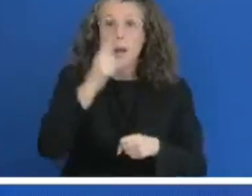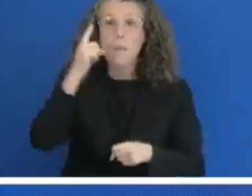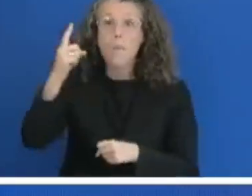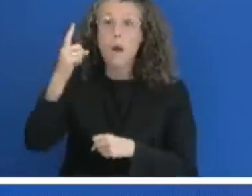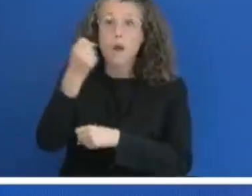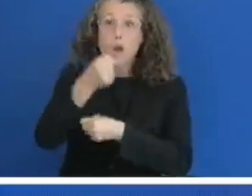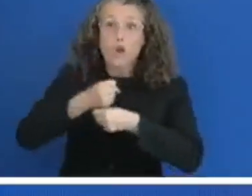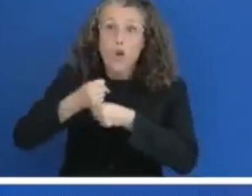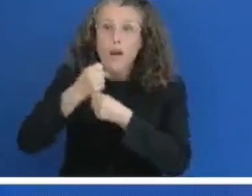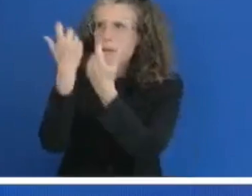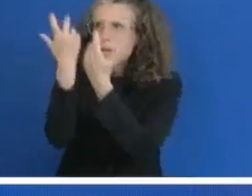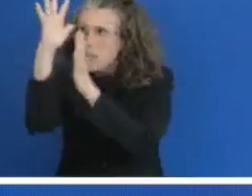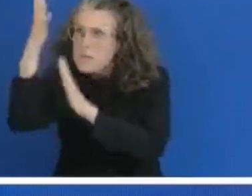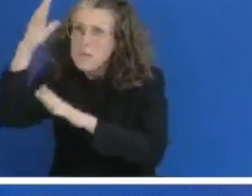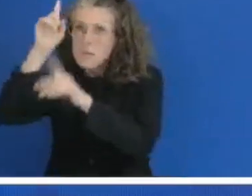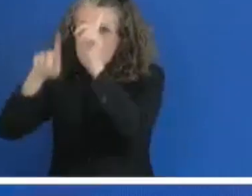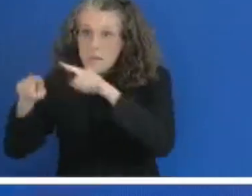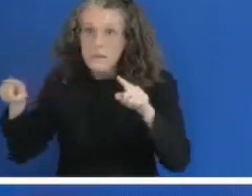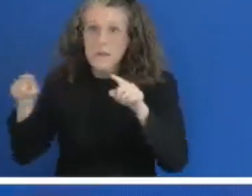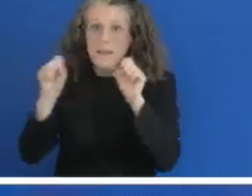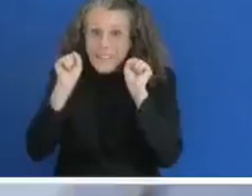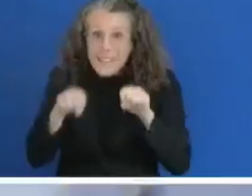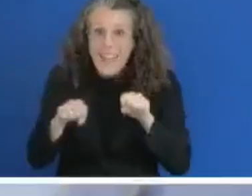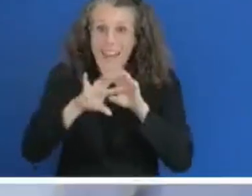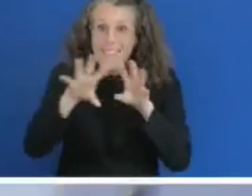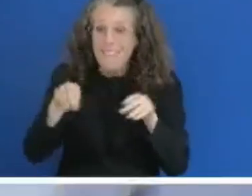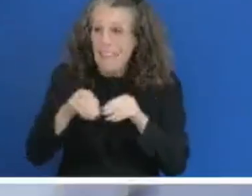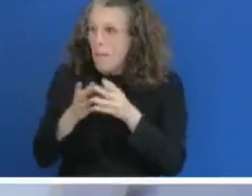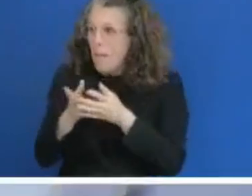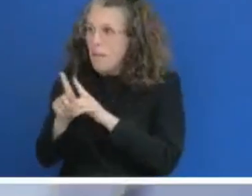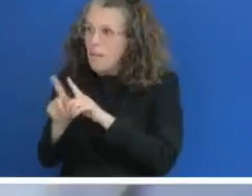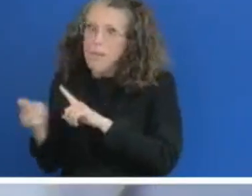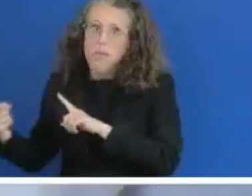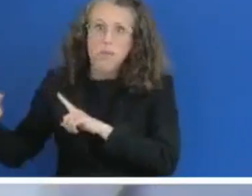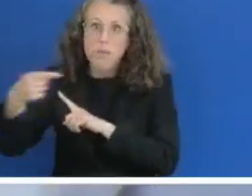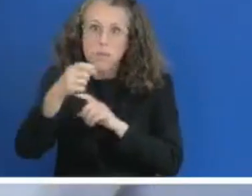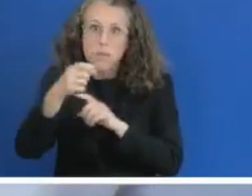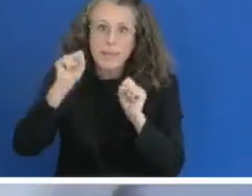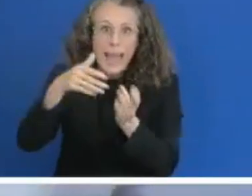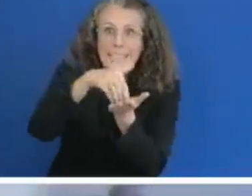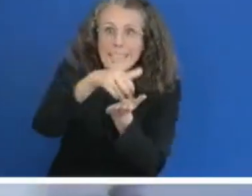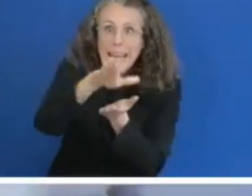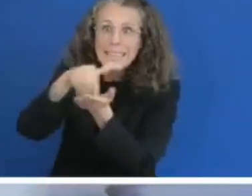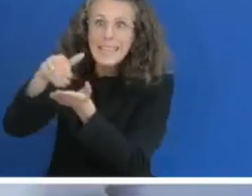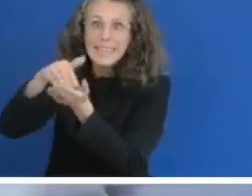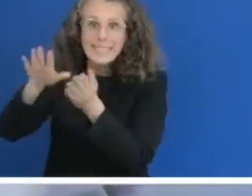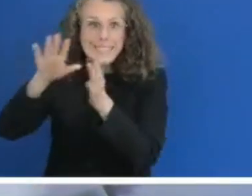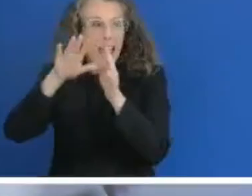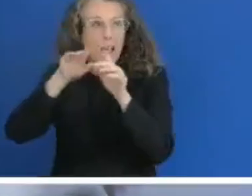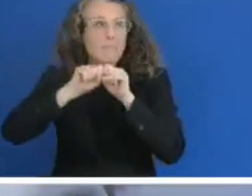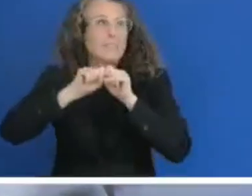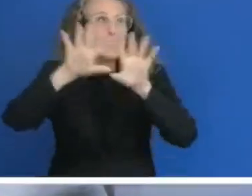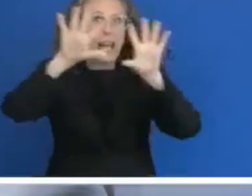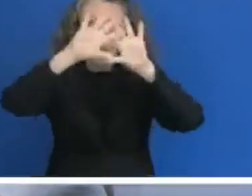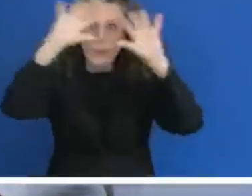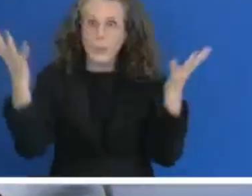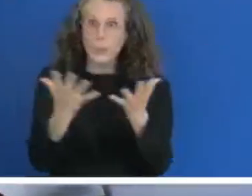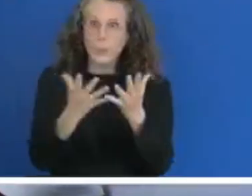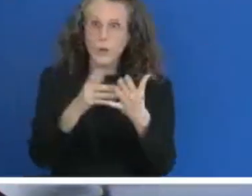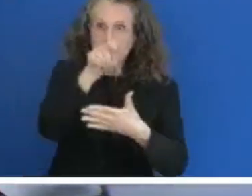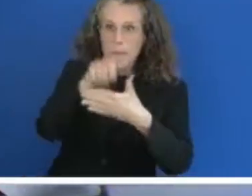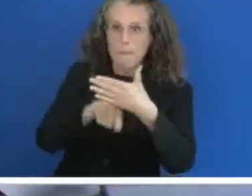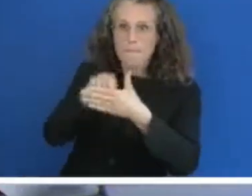this family into the international markets for specialty coffee. It can grow a wider variety of